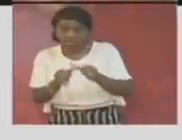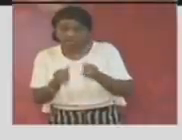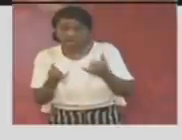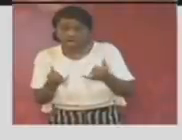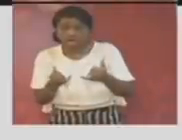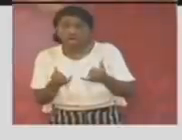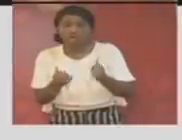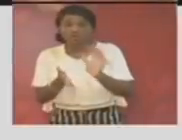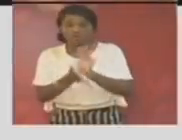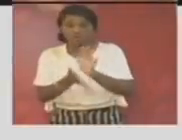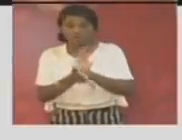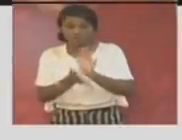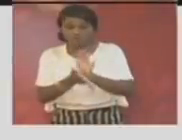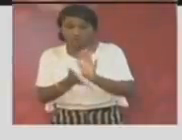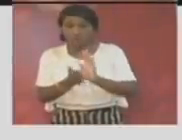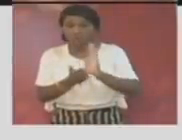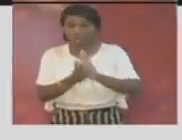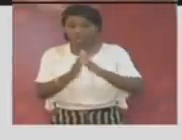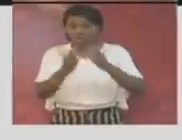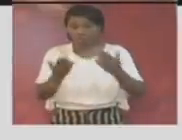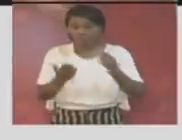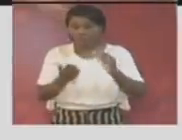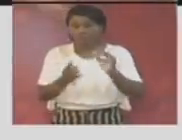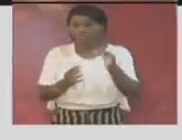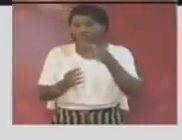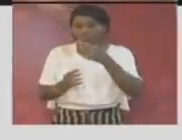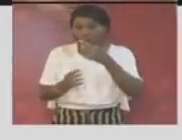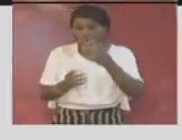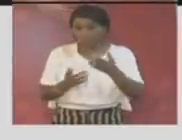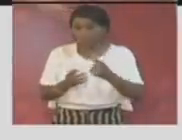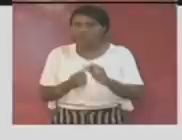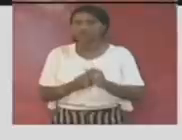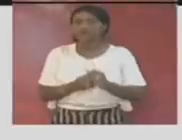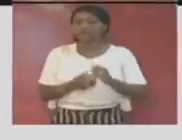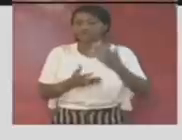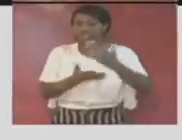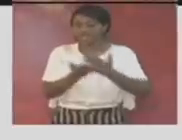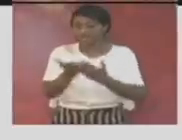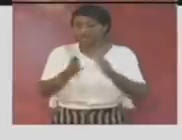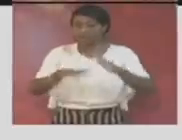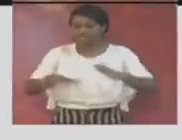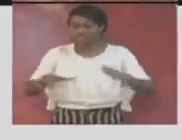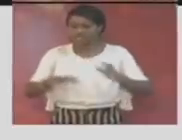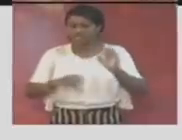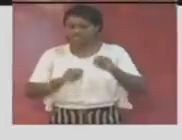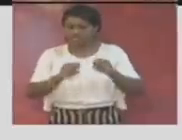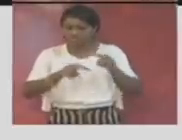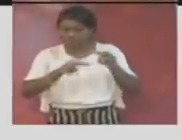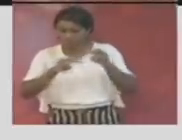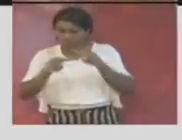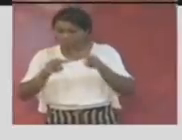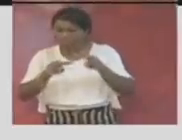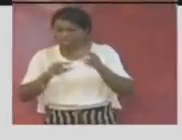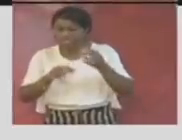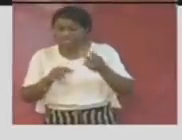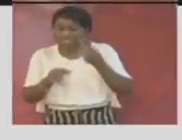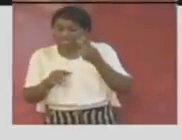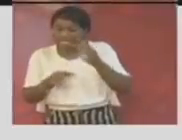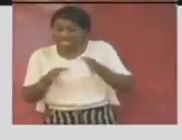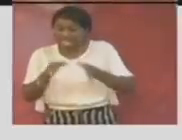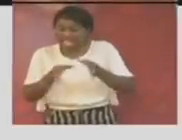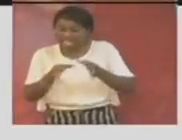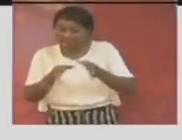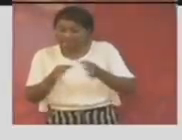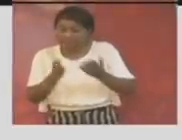levels of movement among that age group, as we begin to have more face-to-face classes. At present, that age group, the under